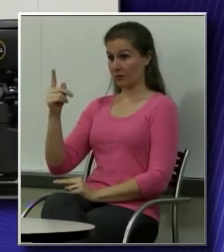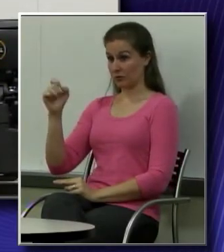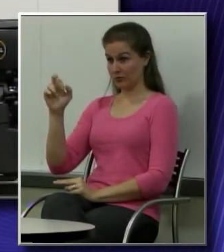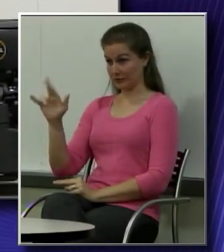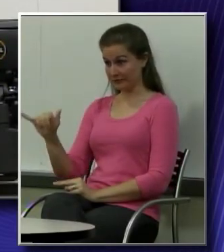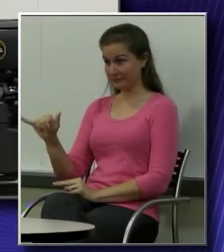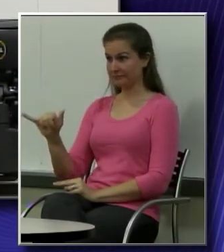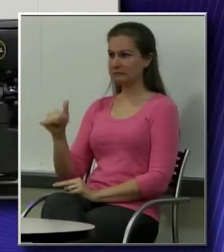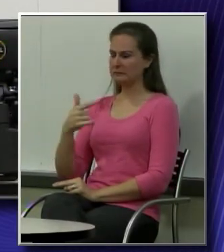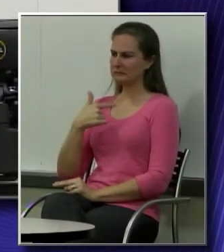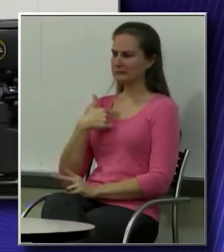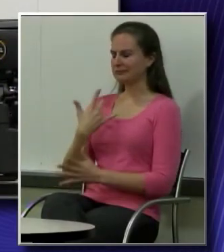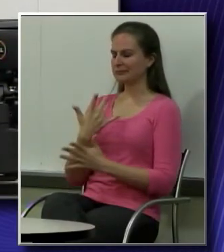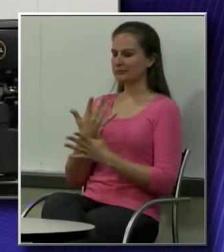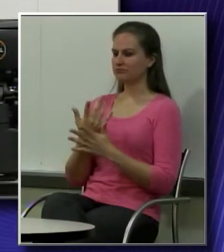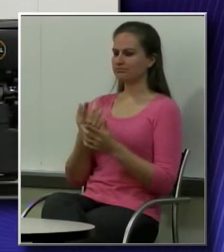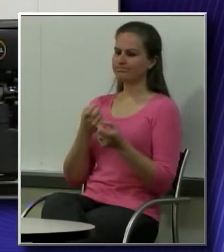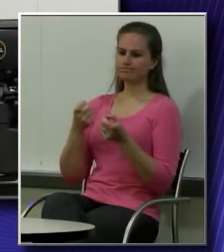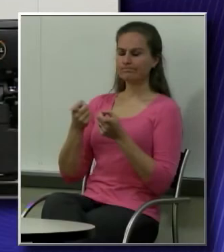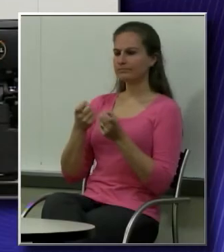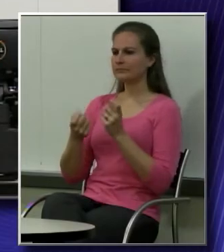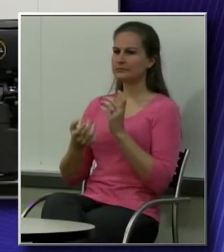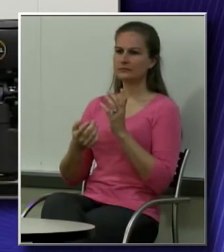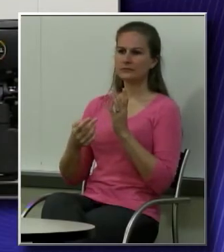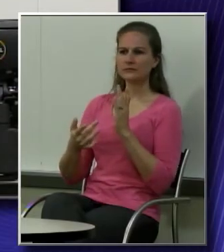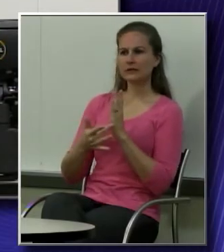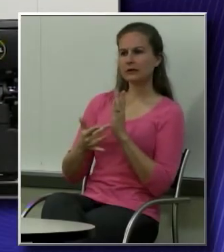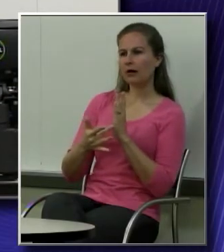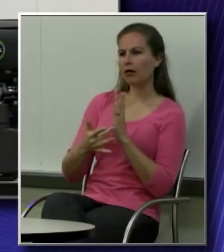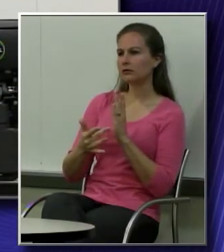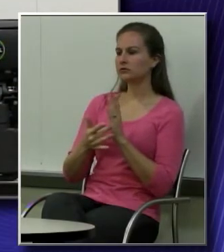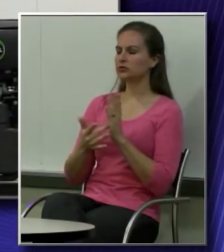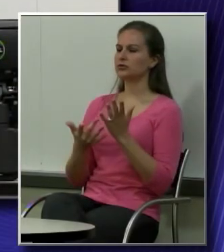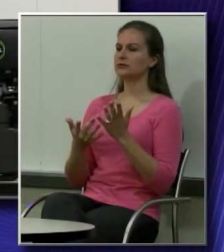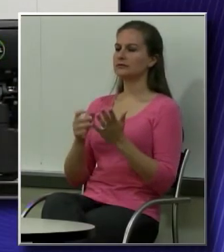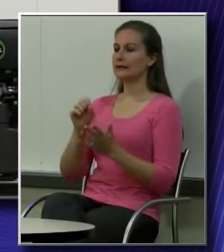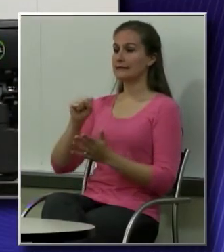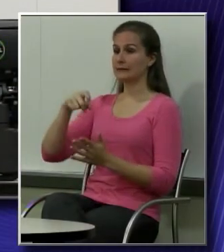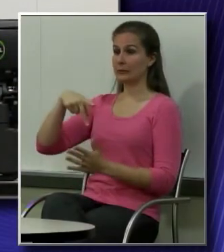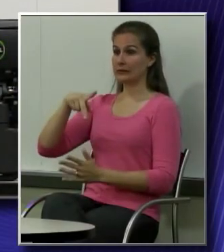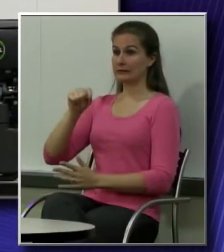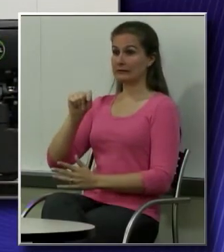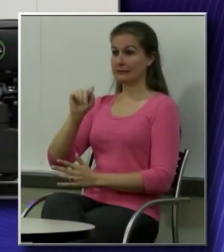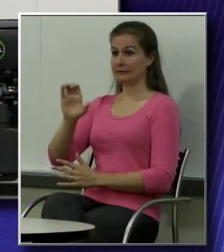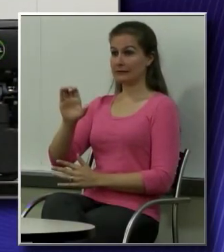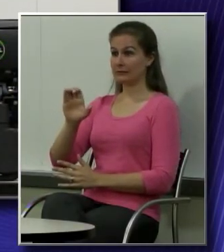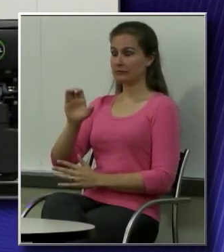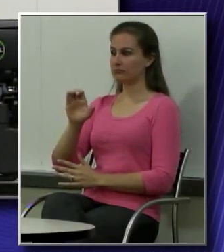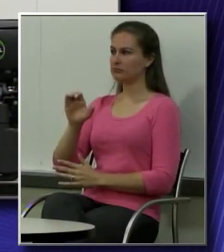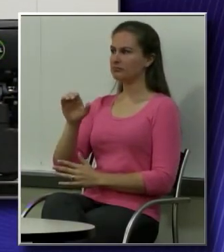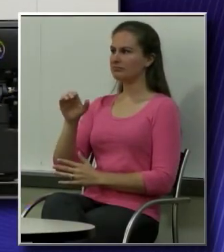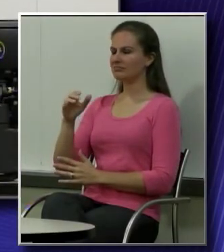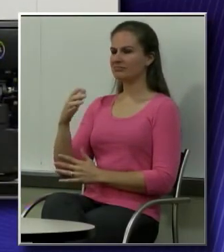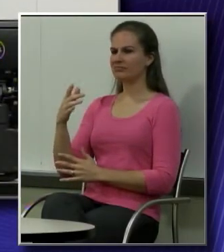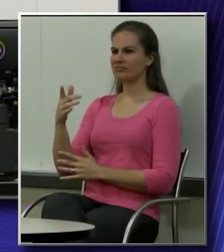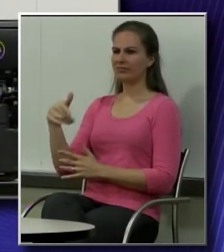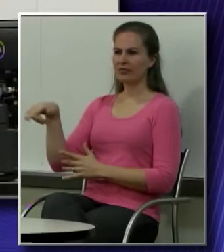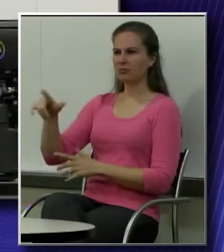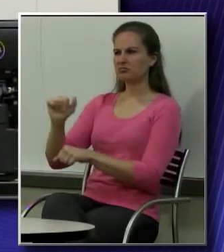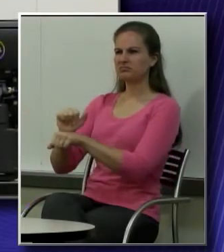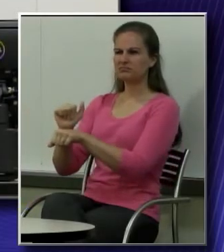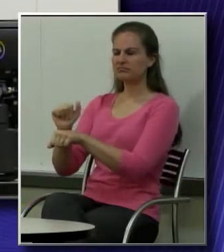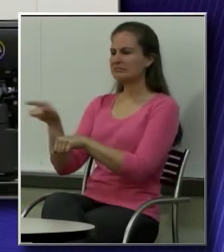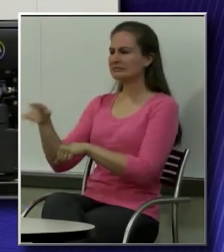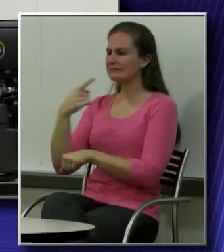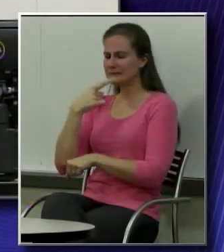University's Business and Technology Extension Service, the SBTDC, and we've been asked by General Administration to help